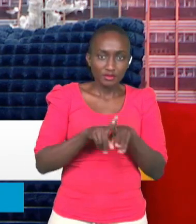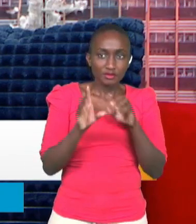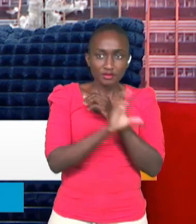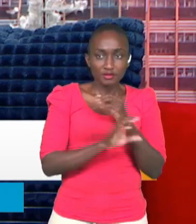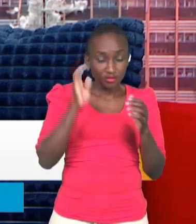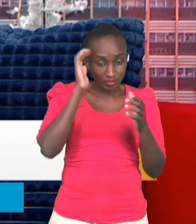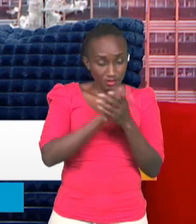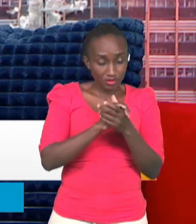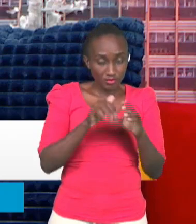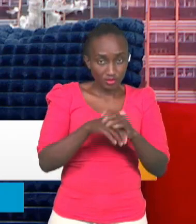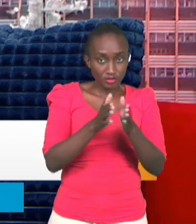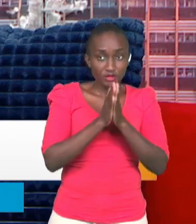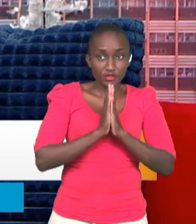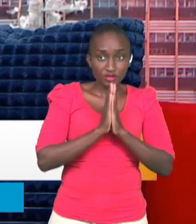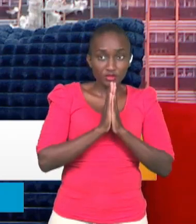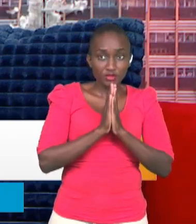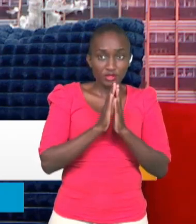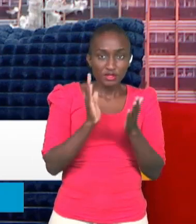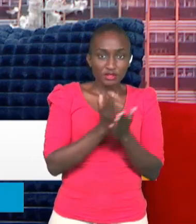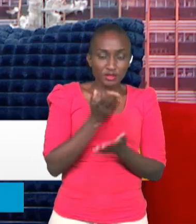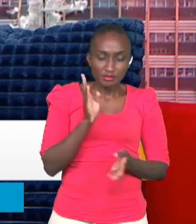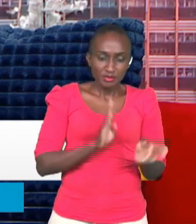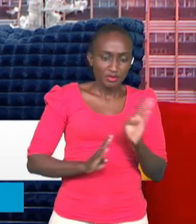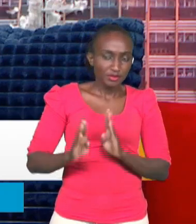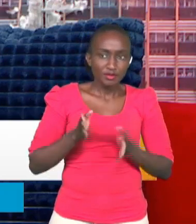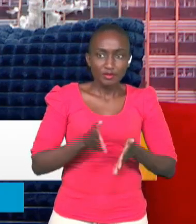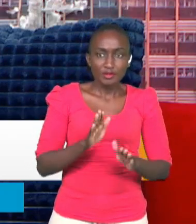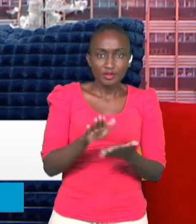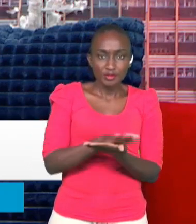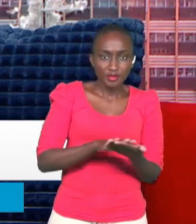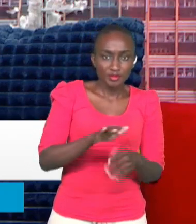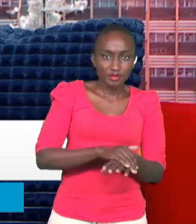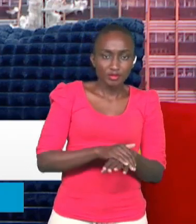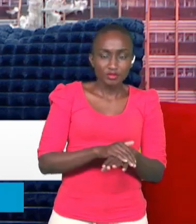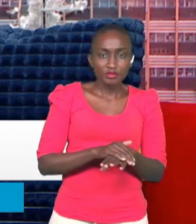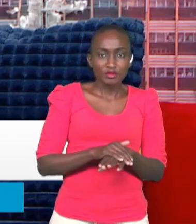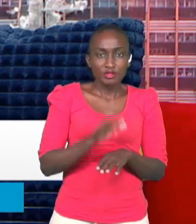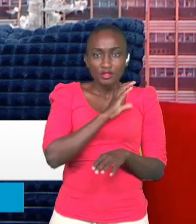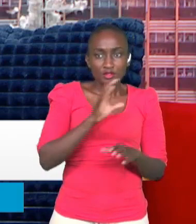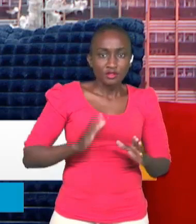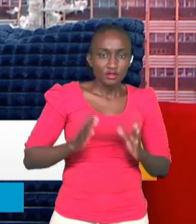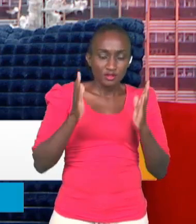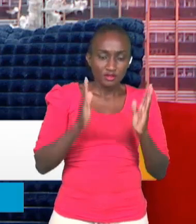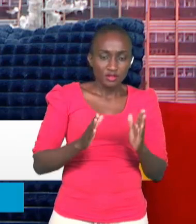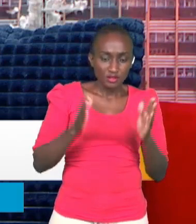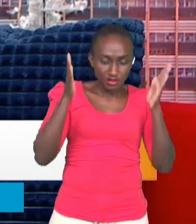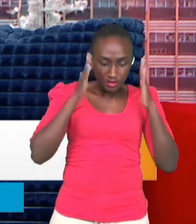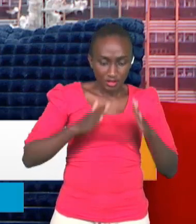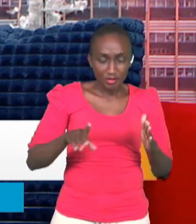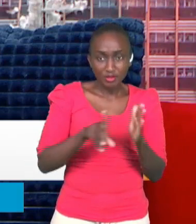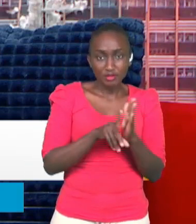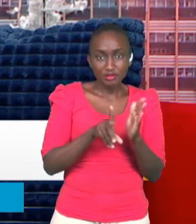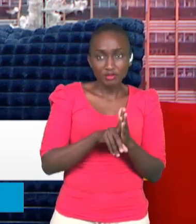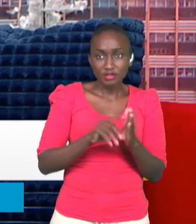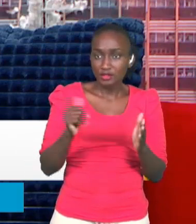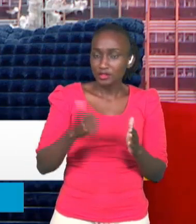believe in some sort of code of conduct okay. yeah. based on Christianity, mm-hmm. Islamic law, and, yeah. and any other religion that is outside